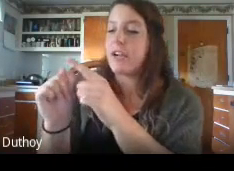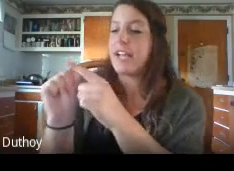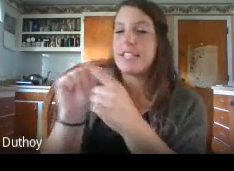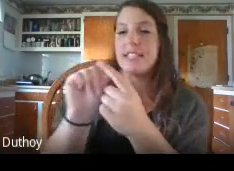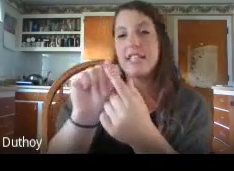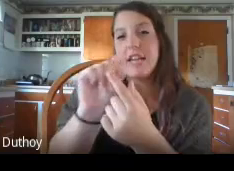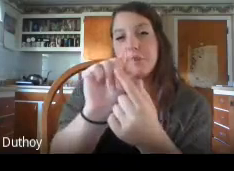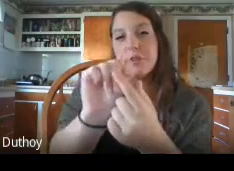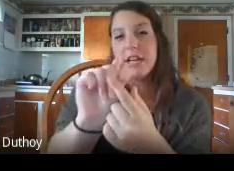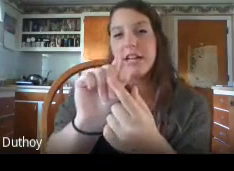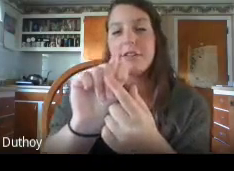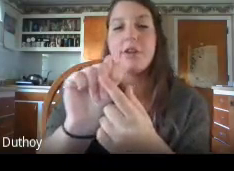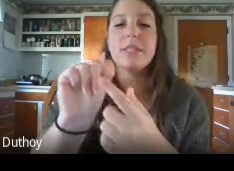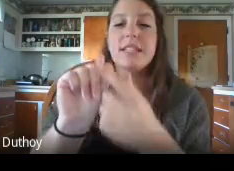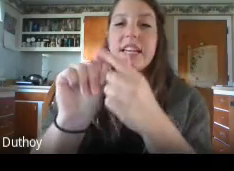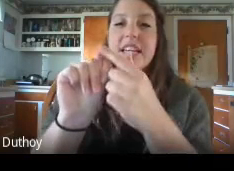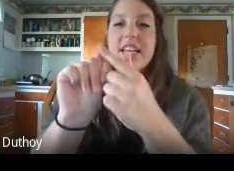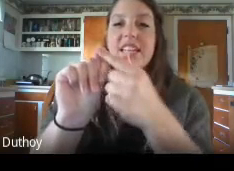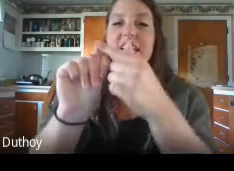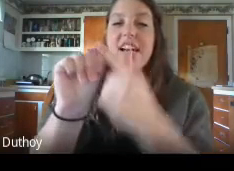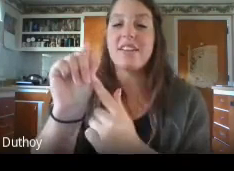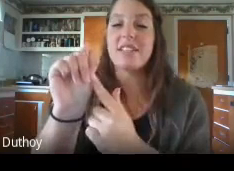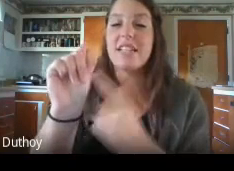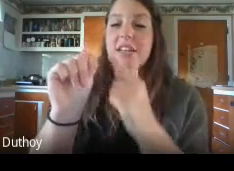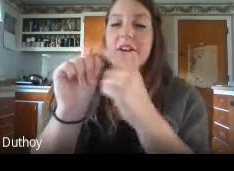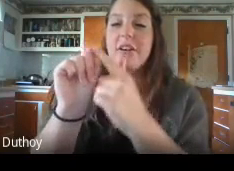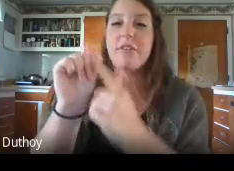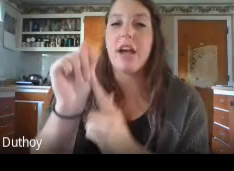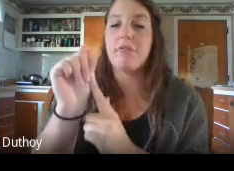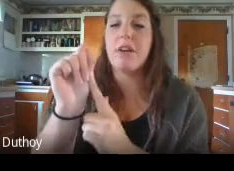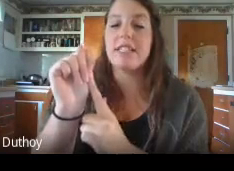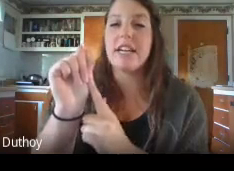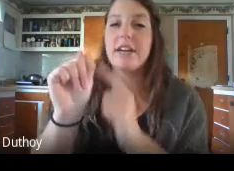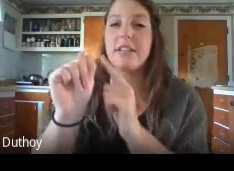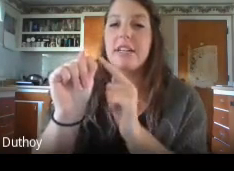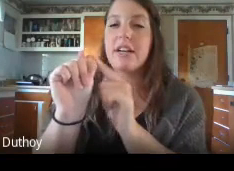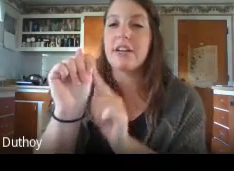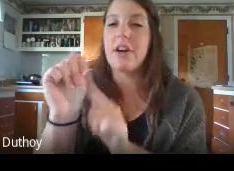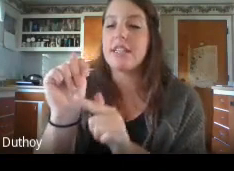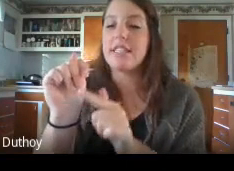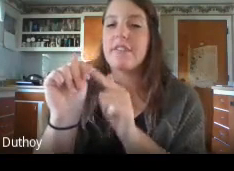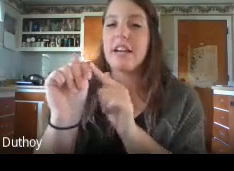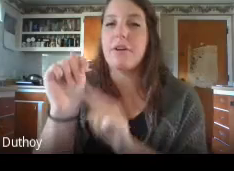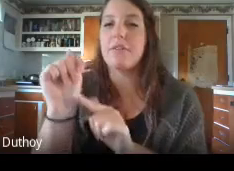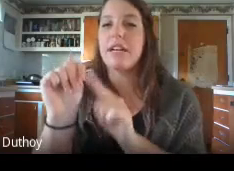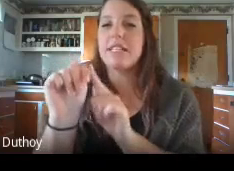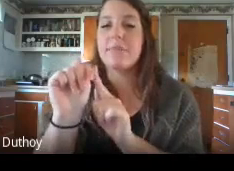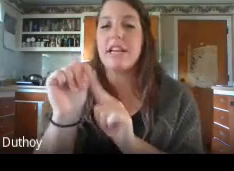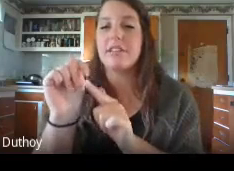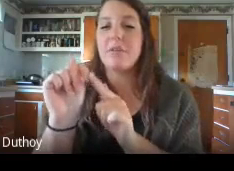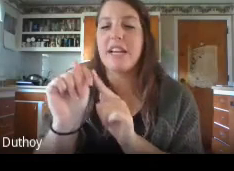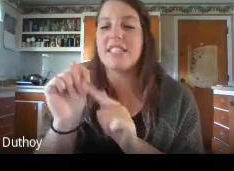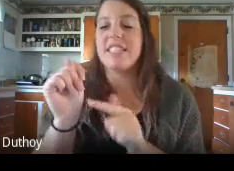it as a lowercase t. If you look at it closely, it looks like you have one down and then you're kind of crossing your finger over